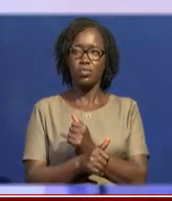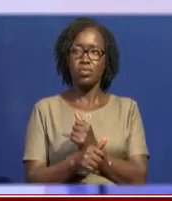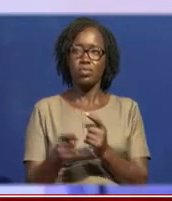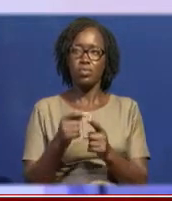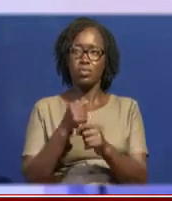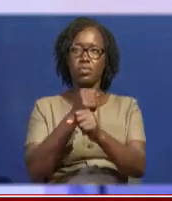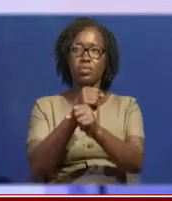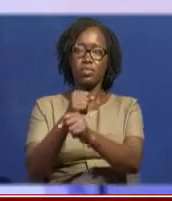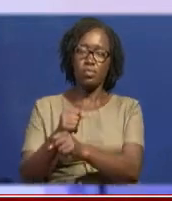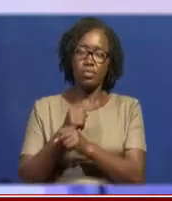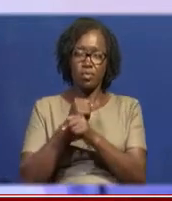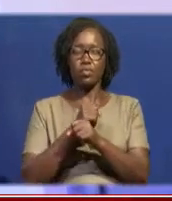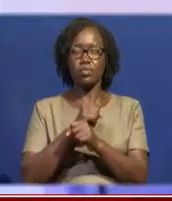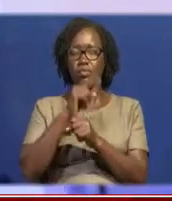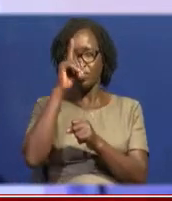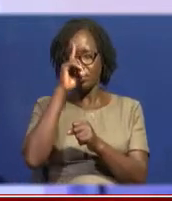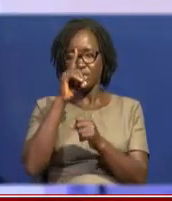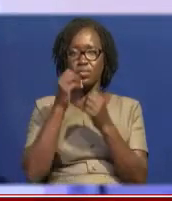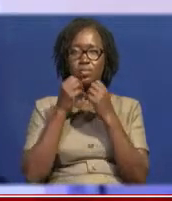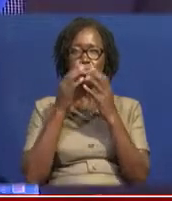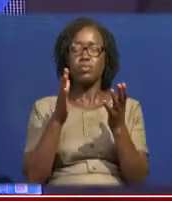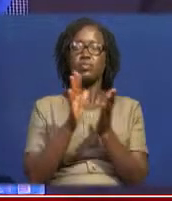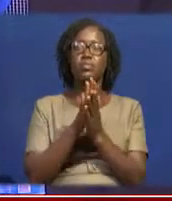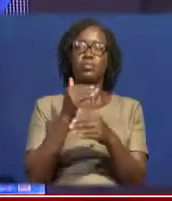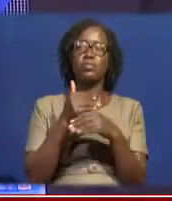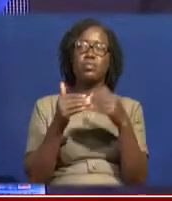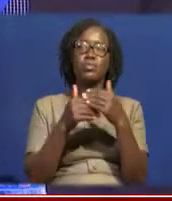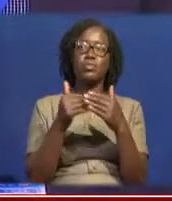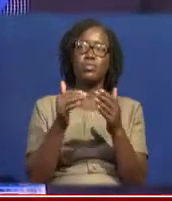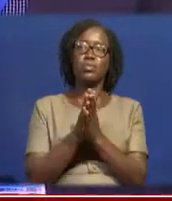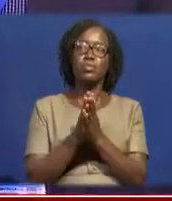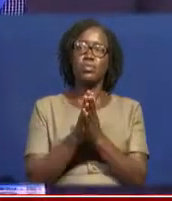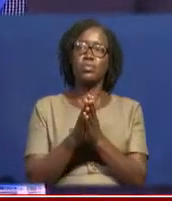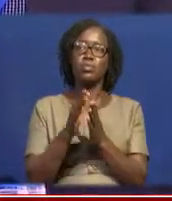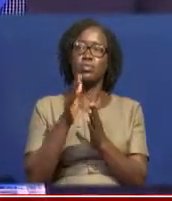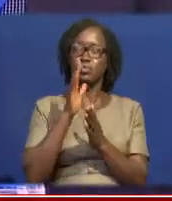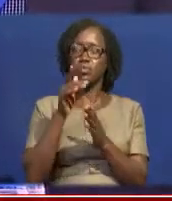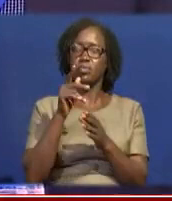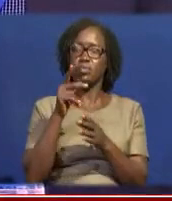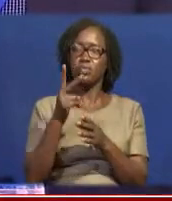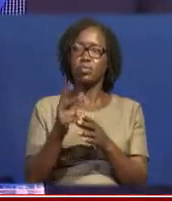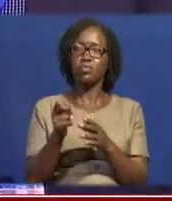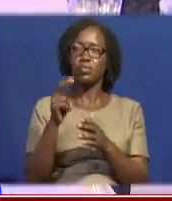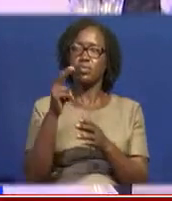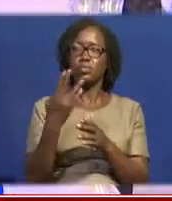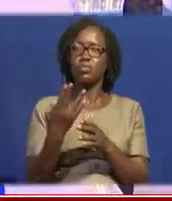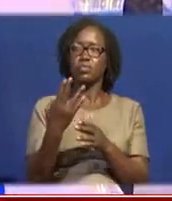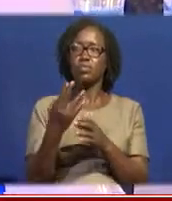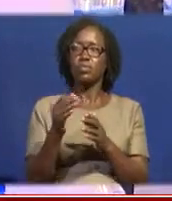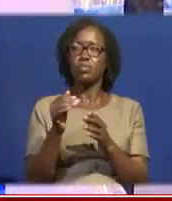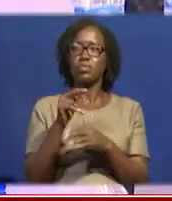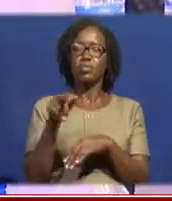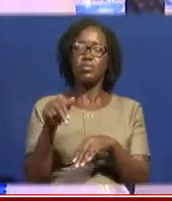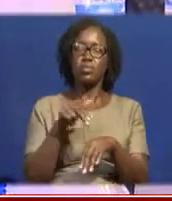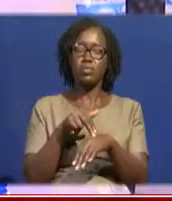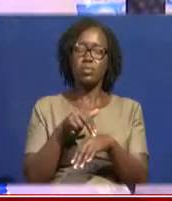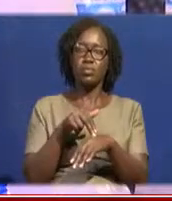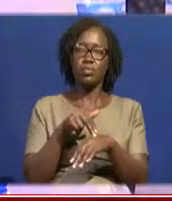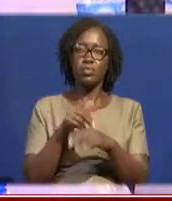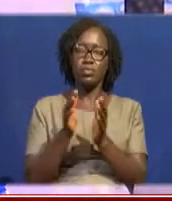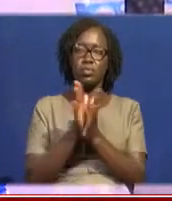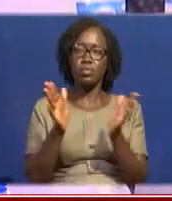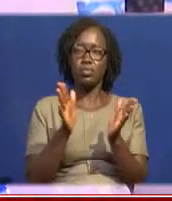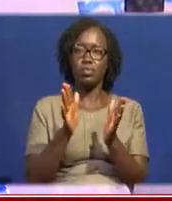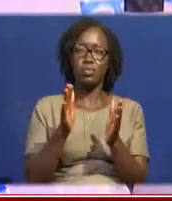must protect our critical information infrastructure. The PS was speaking during the 2024 Annual National Public Key Infrastructure